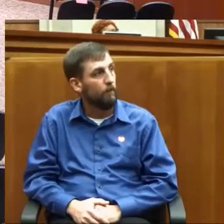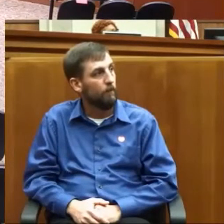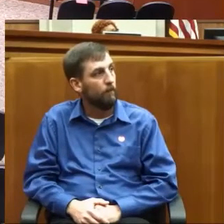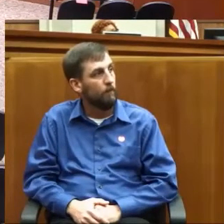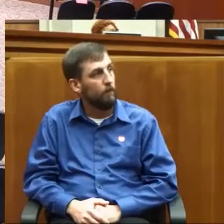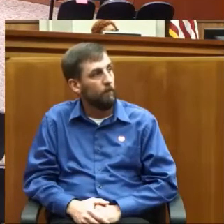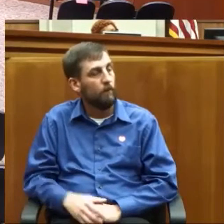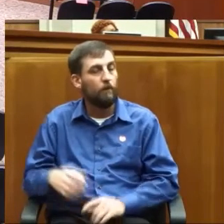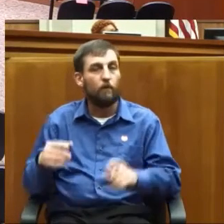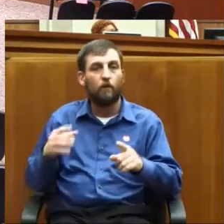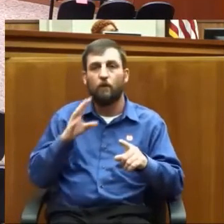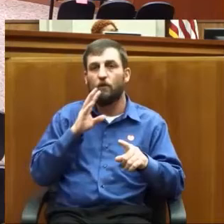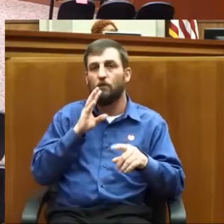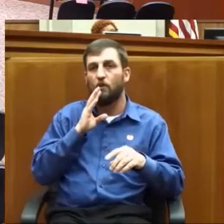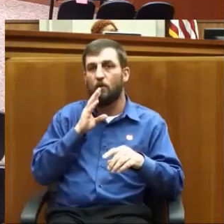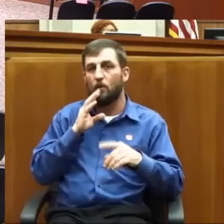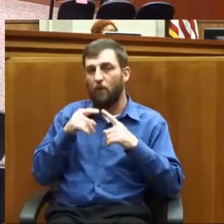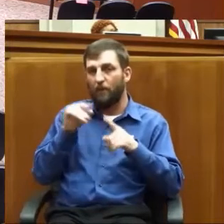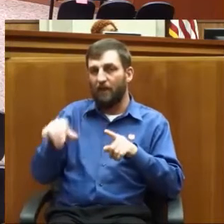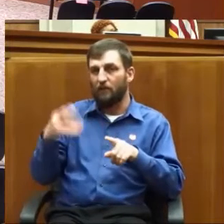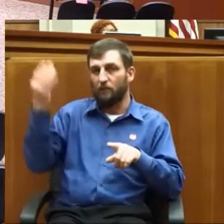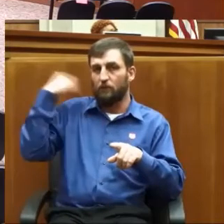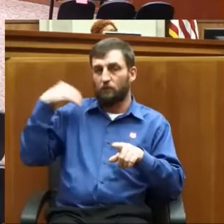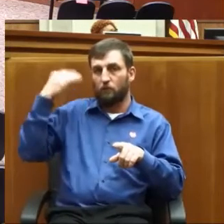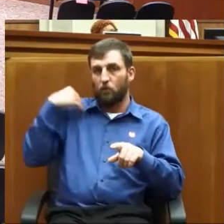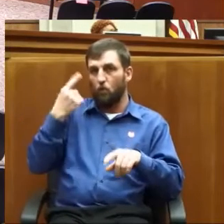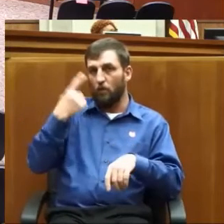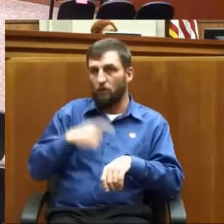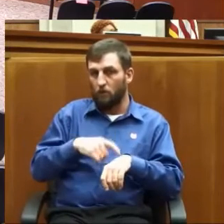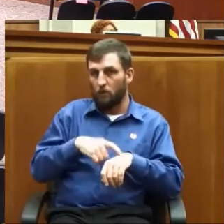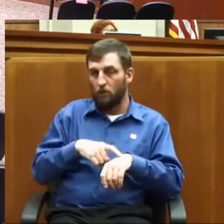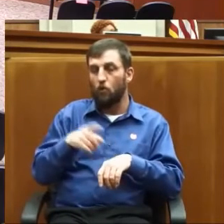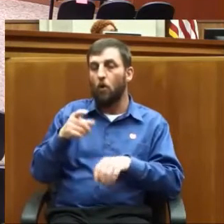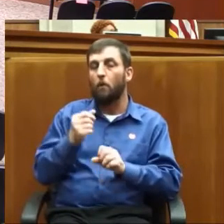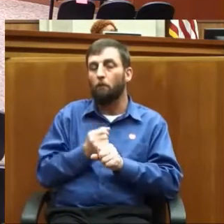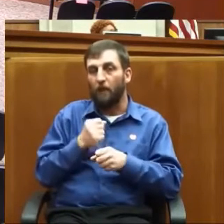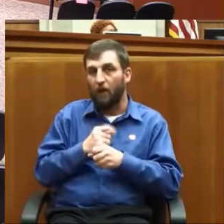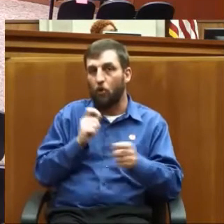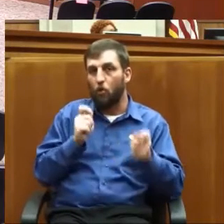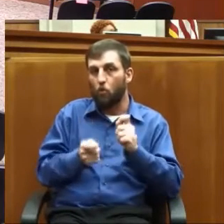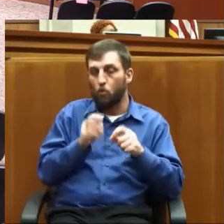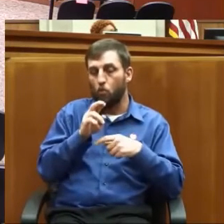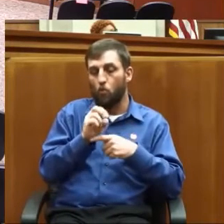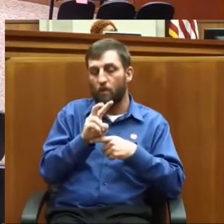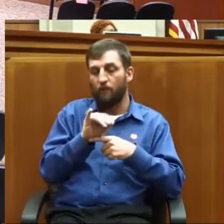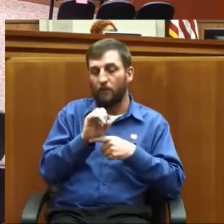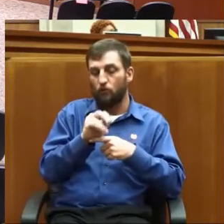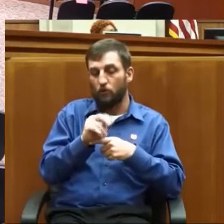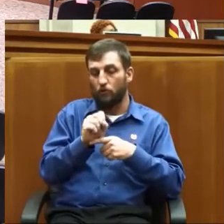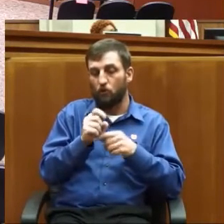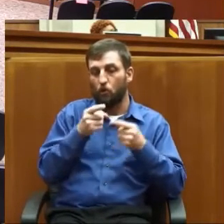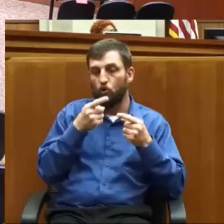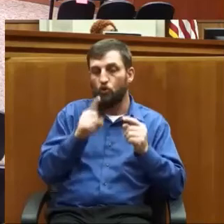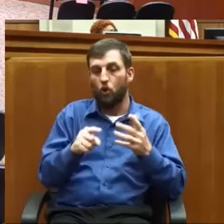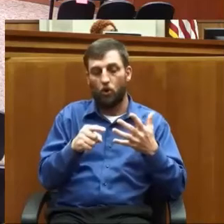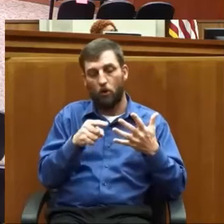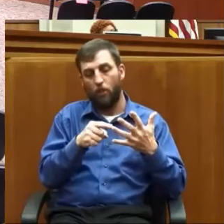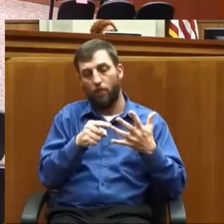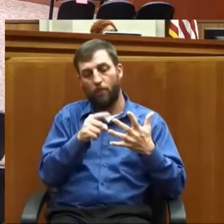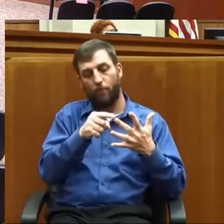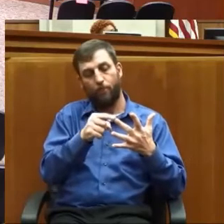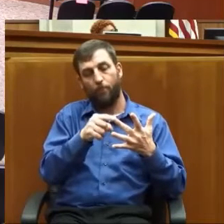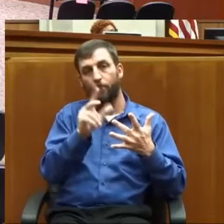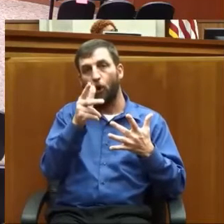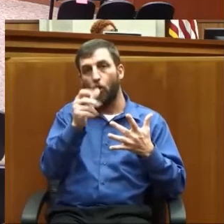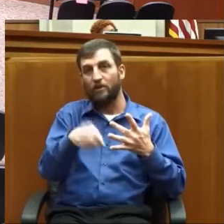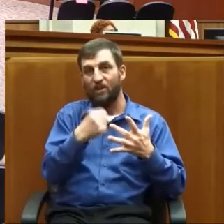I think I alluded to this at one point. You actually make your revisions to the plan in the third year. So